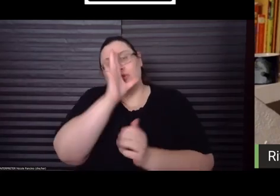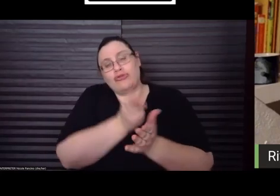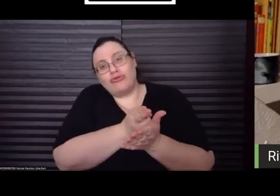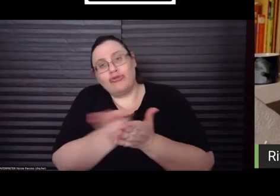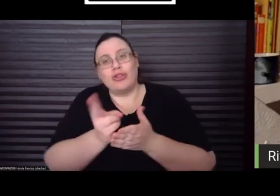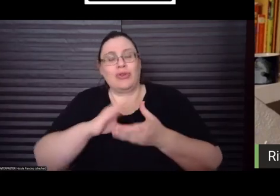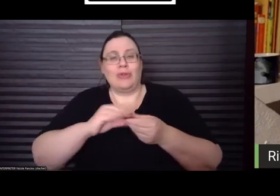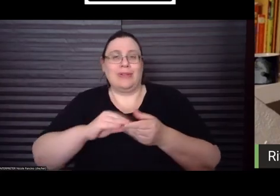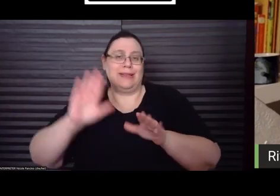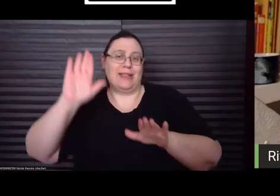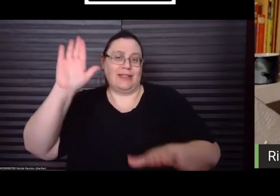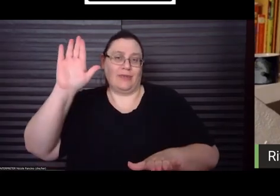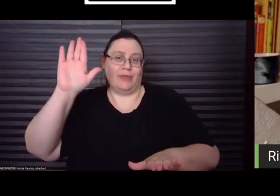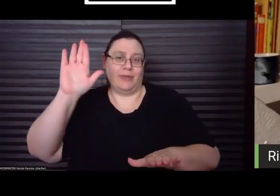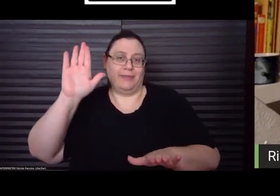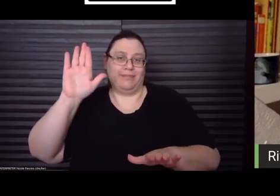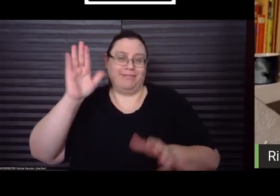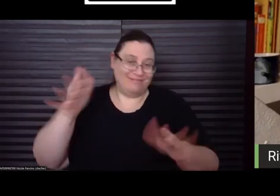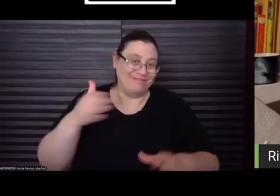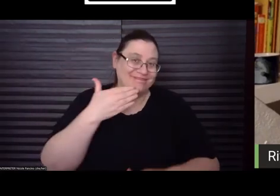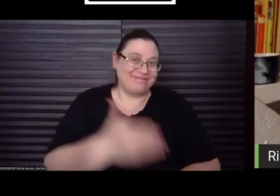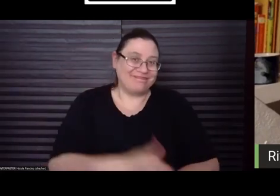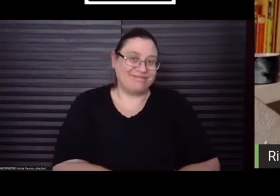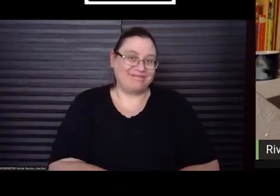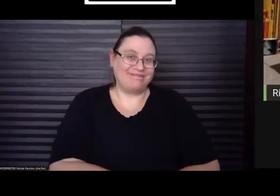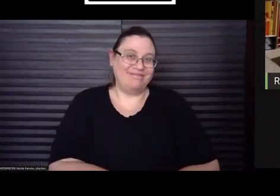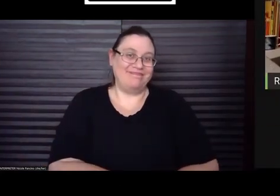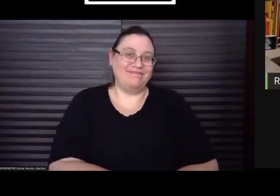testimony. Thanks.